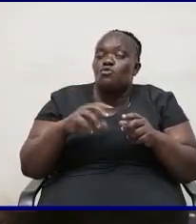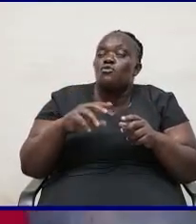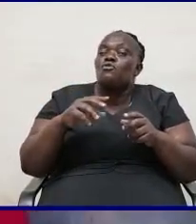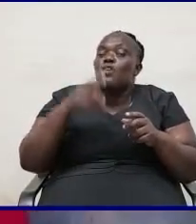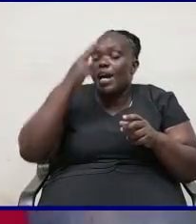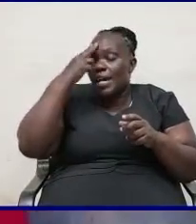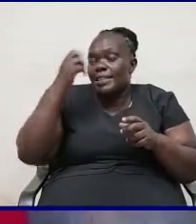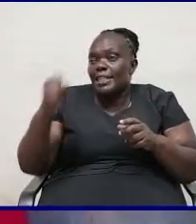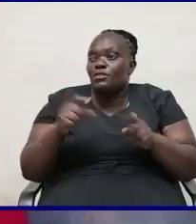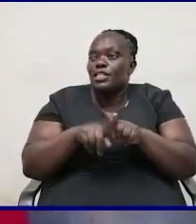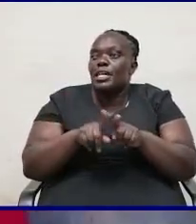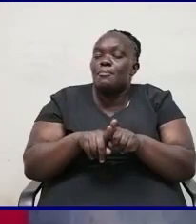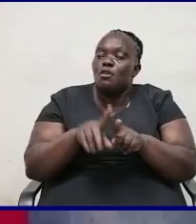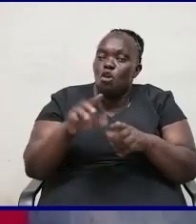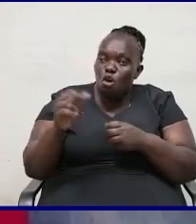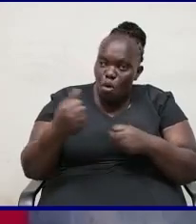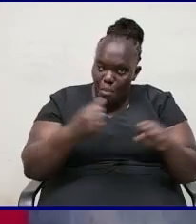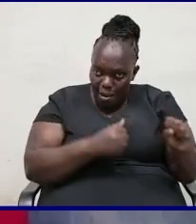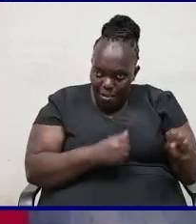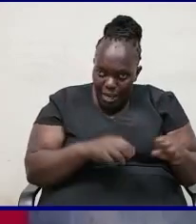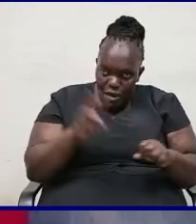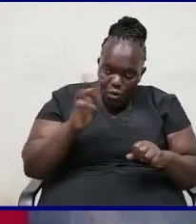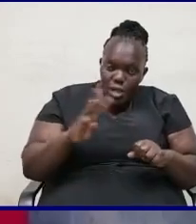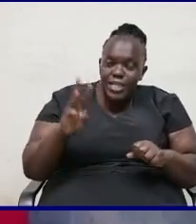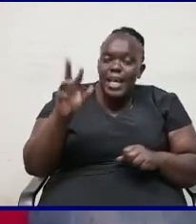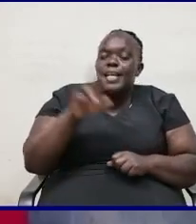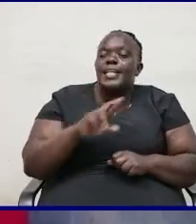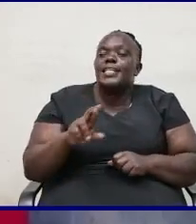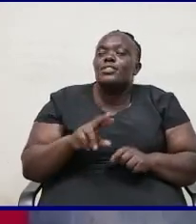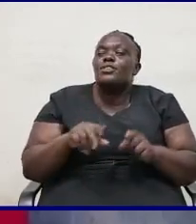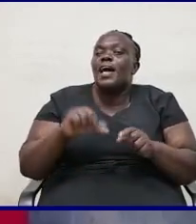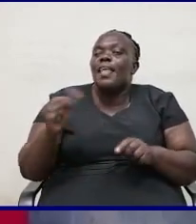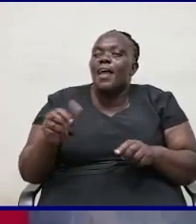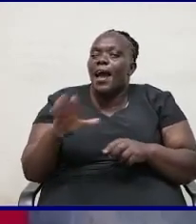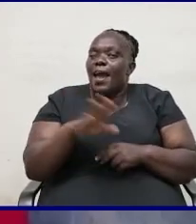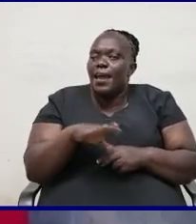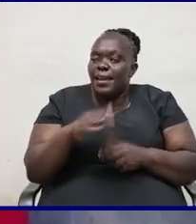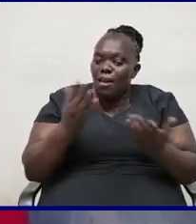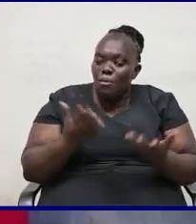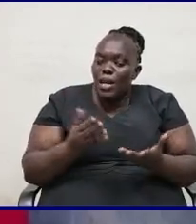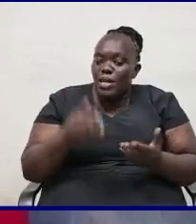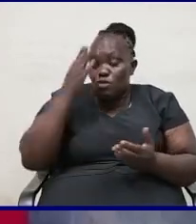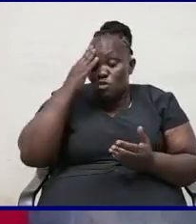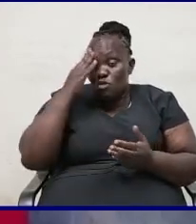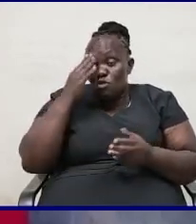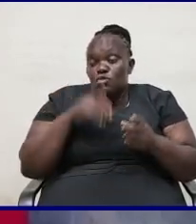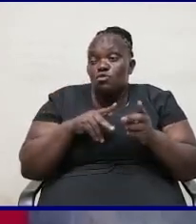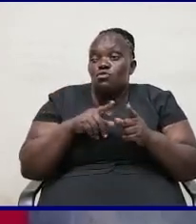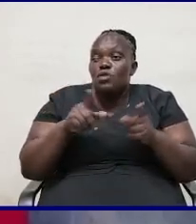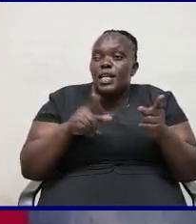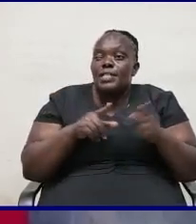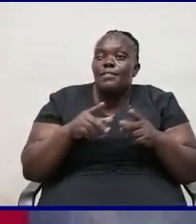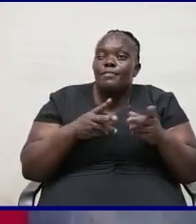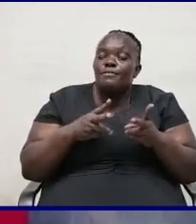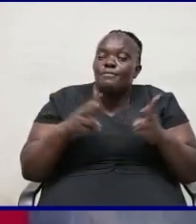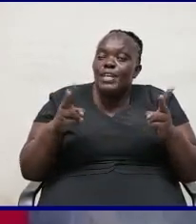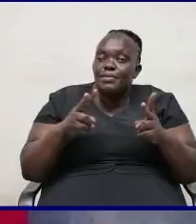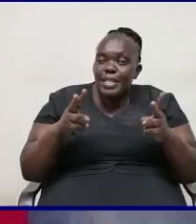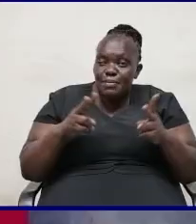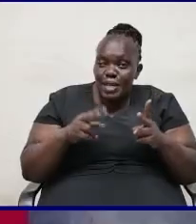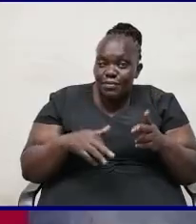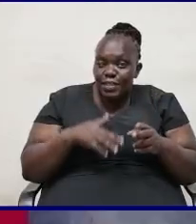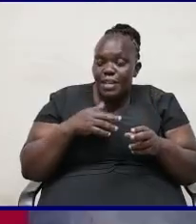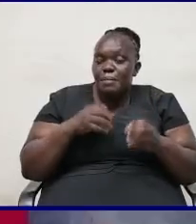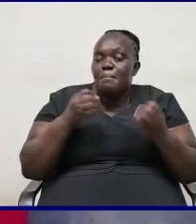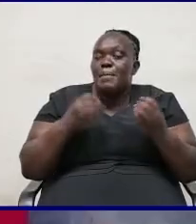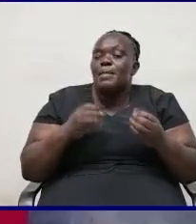Samburu, Homa Bay, the Western region, and other areas where tourism was very much already felt.